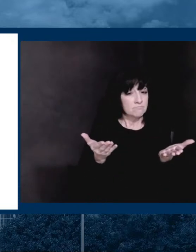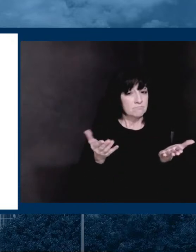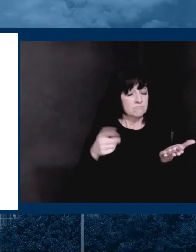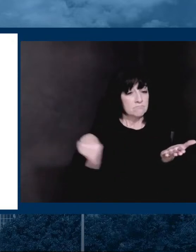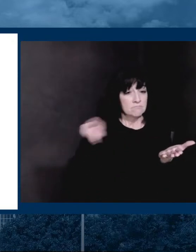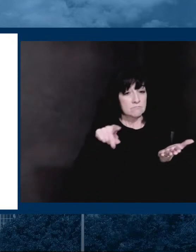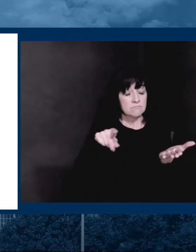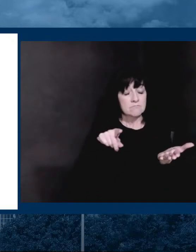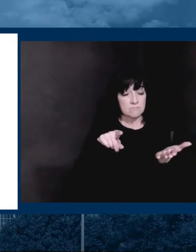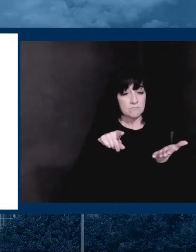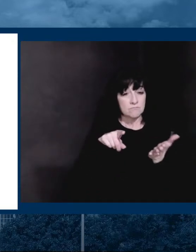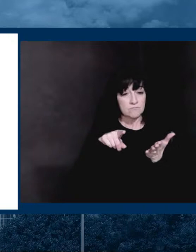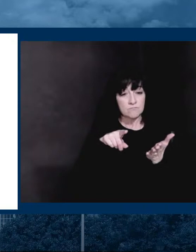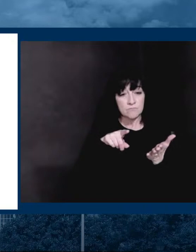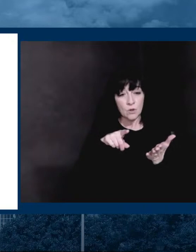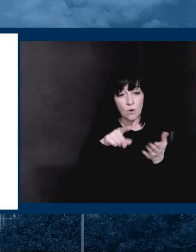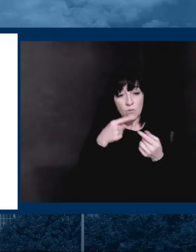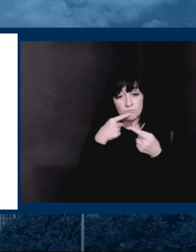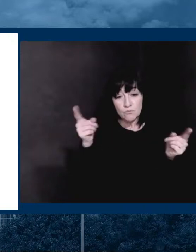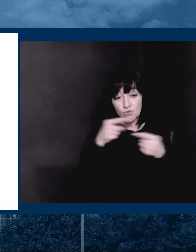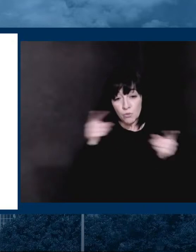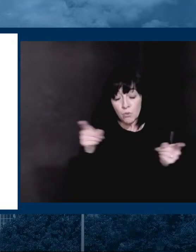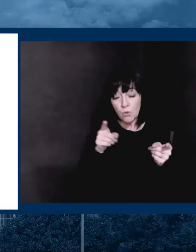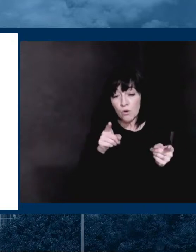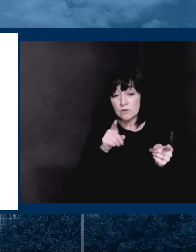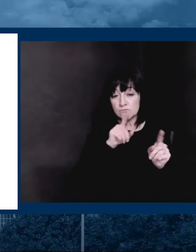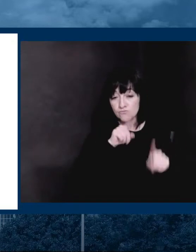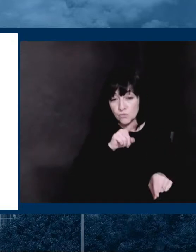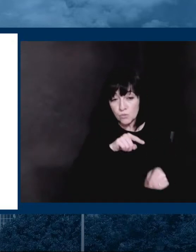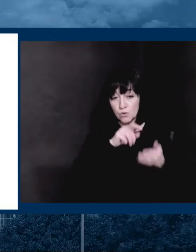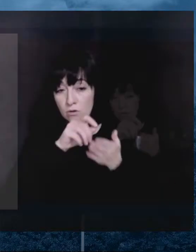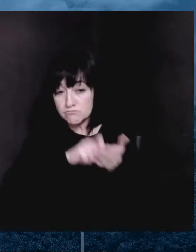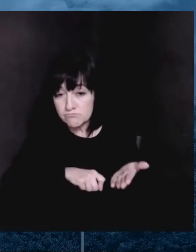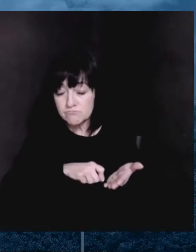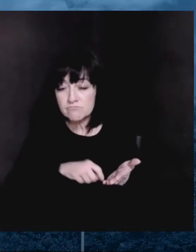pre-submitted questions that we're ready to take at this point. Thanks for joining us today.